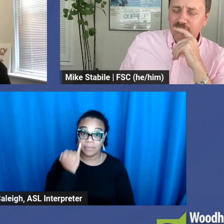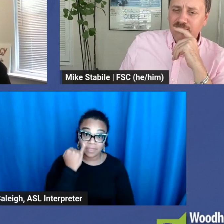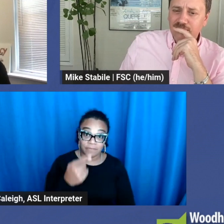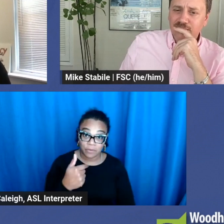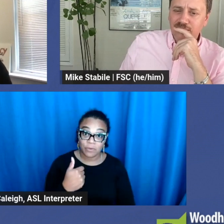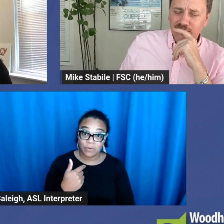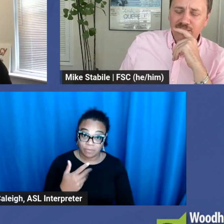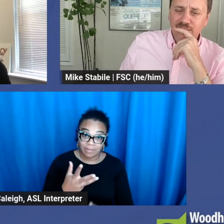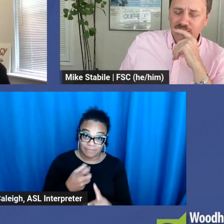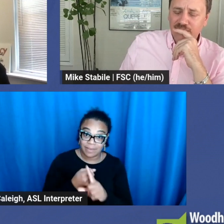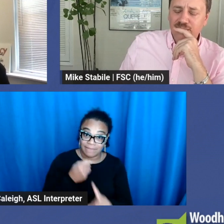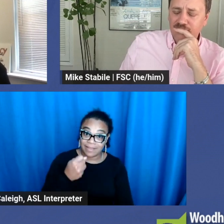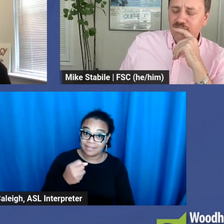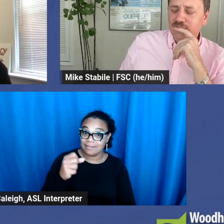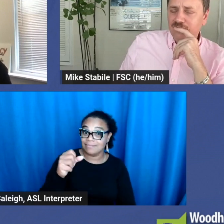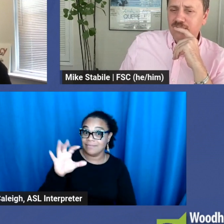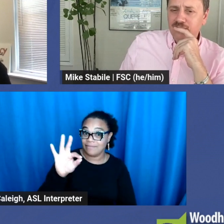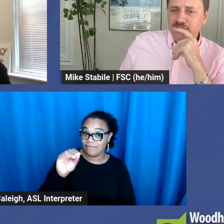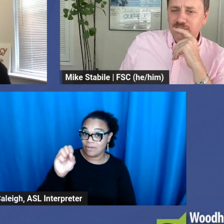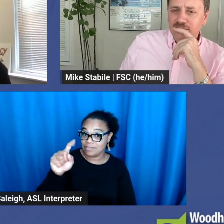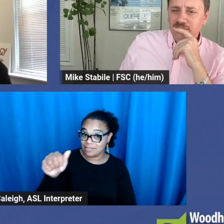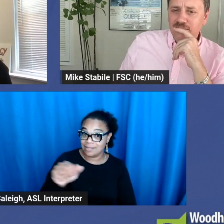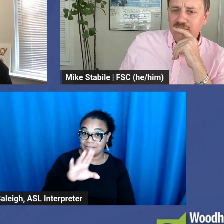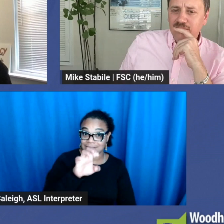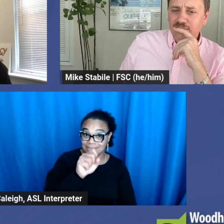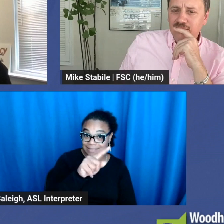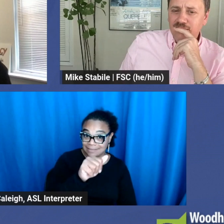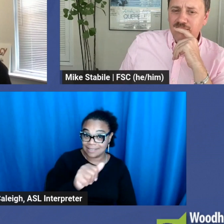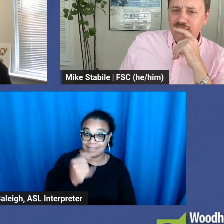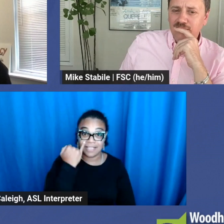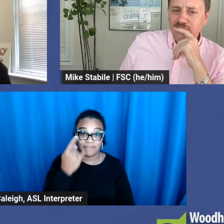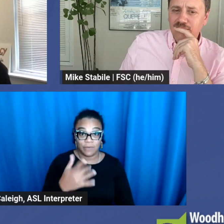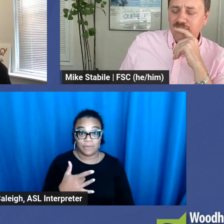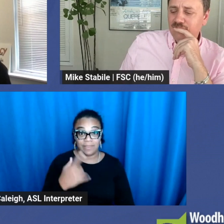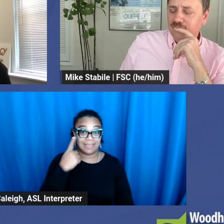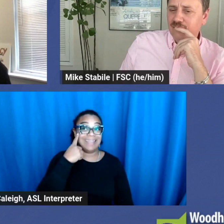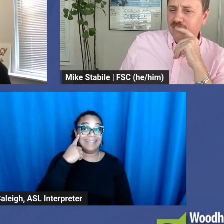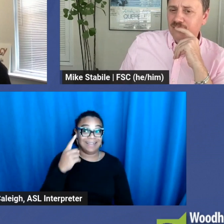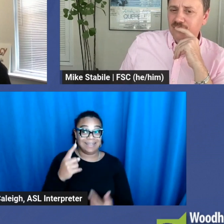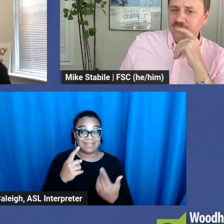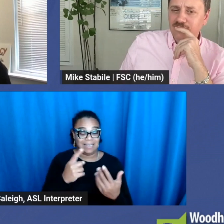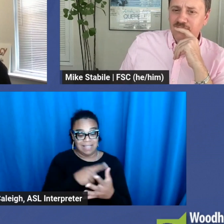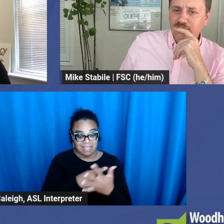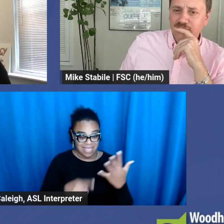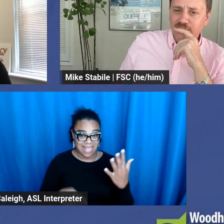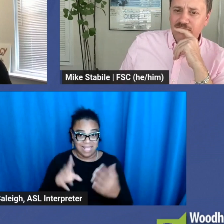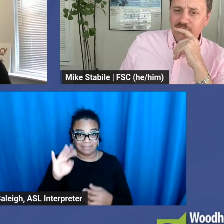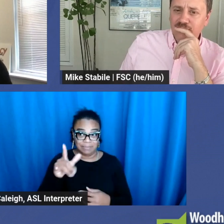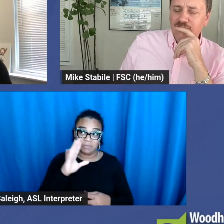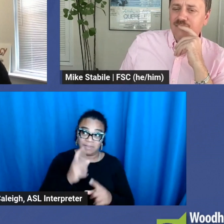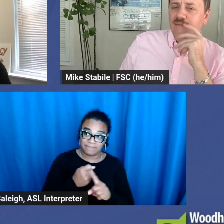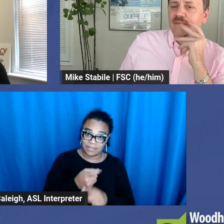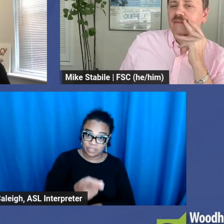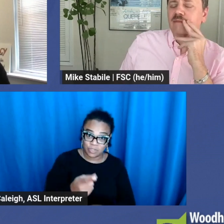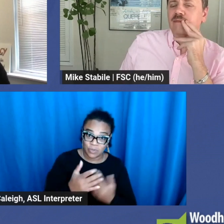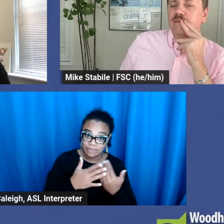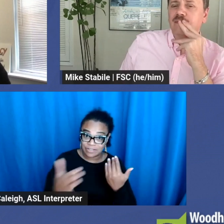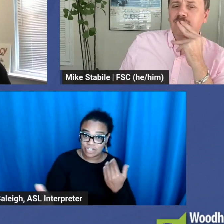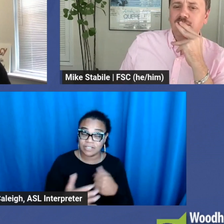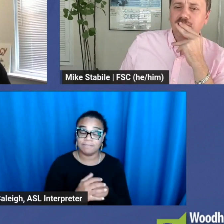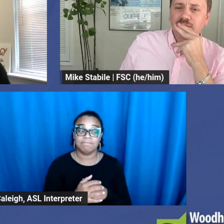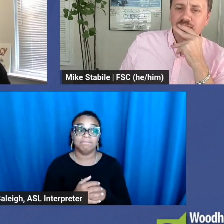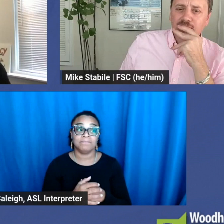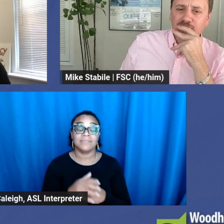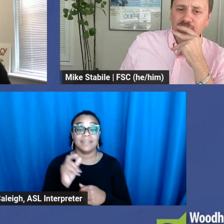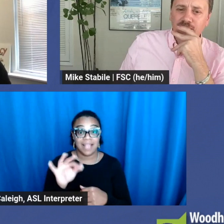been affected by FOSTA SESTA, if you think you stand to be affected by some of the bills that are coming up, and if it's, of course, if it's safe and